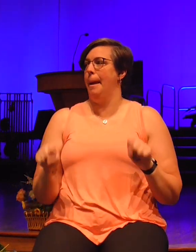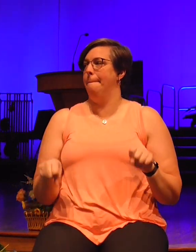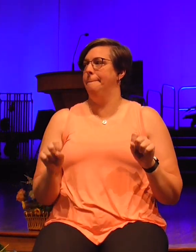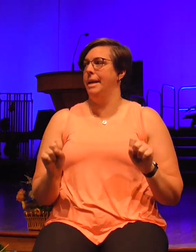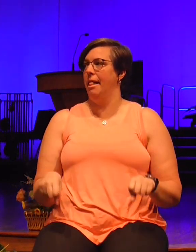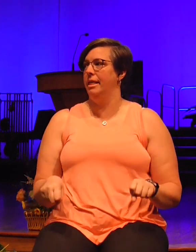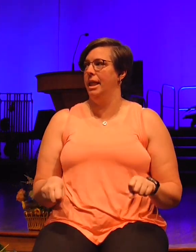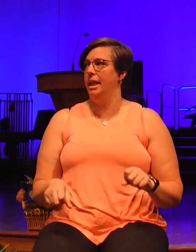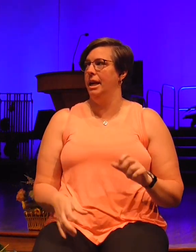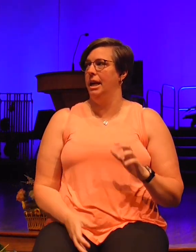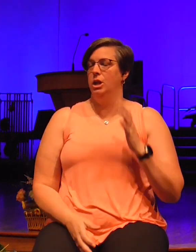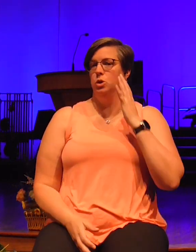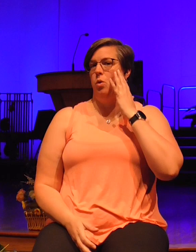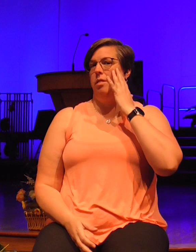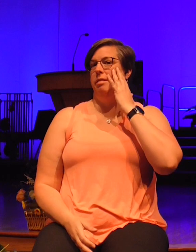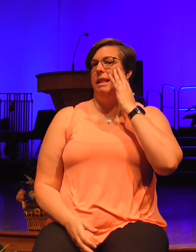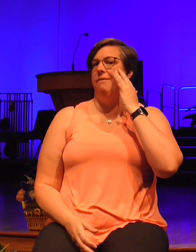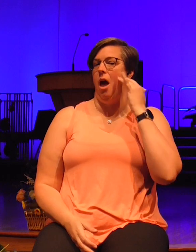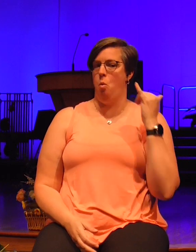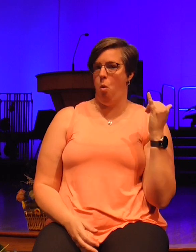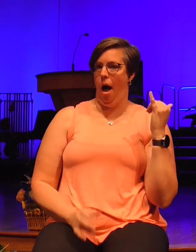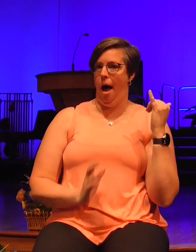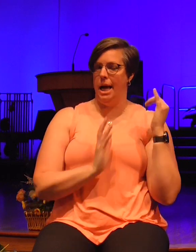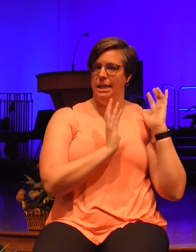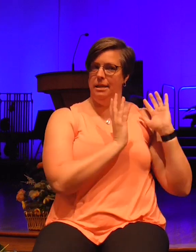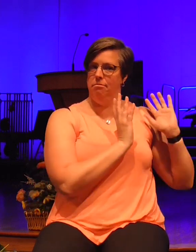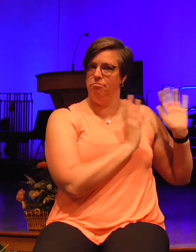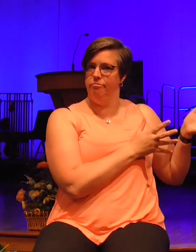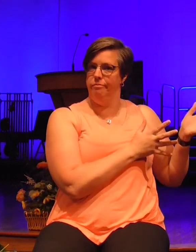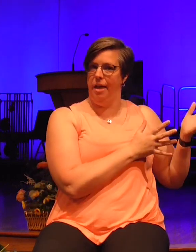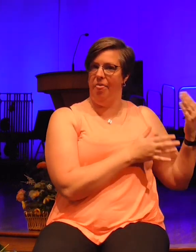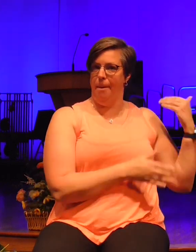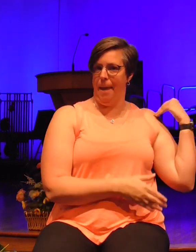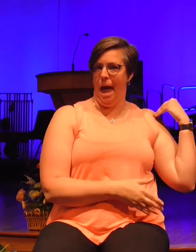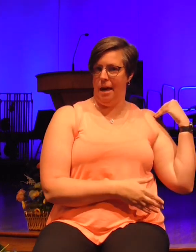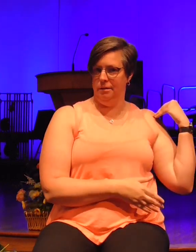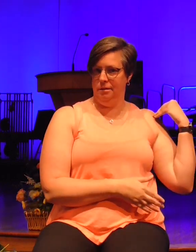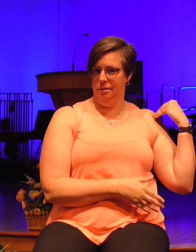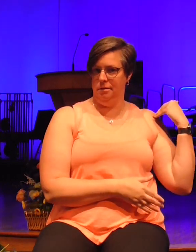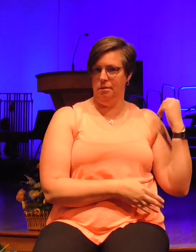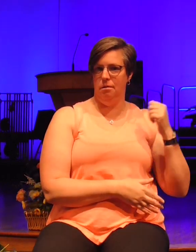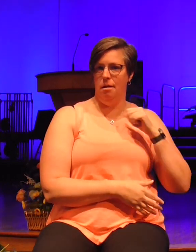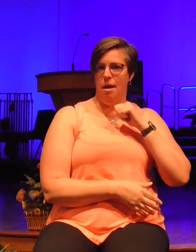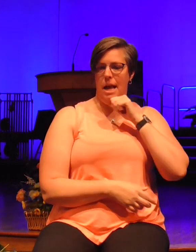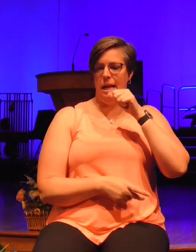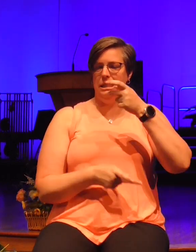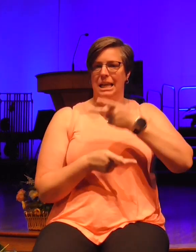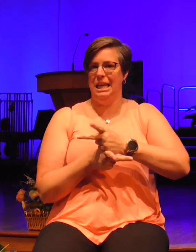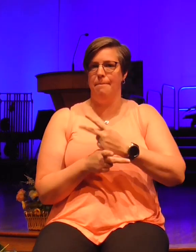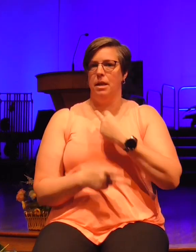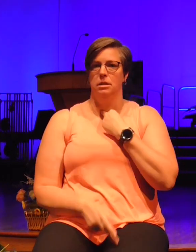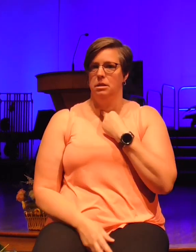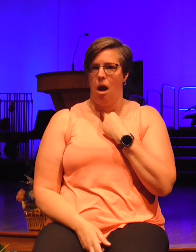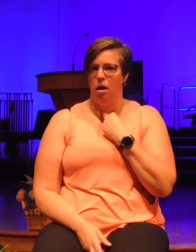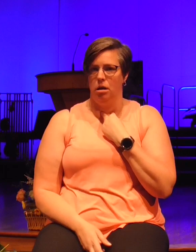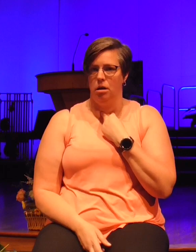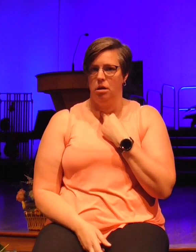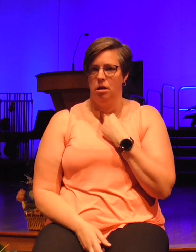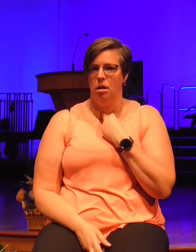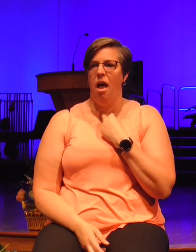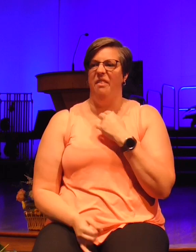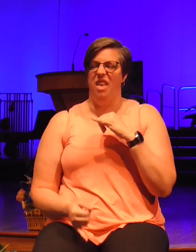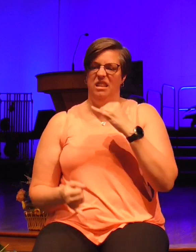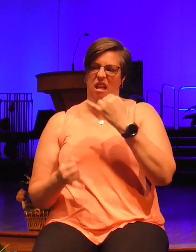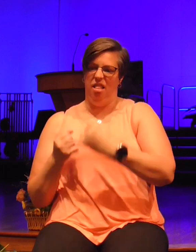in the past inform us a little bit, but not keep us stuck. And that's the last thing that I'll